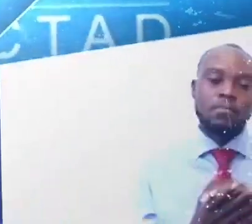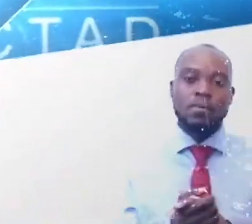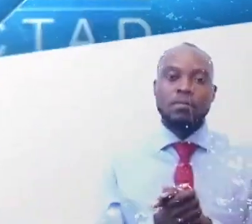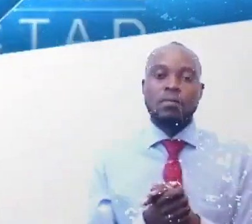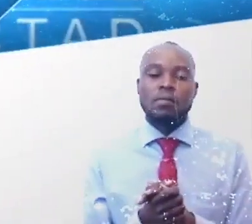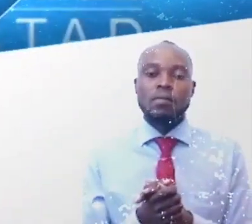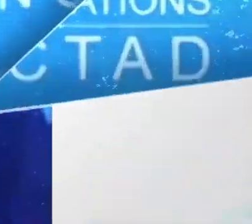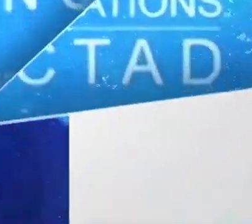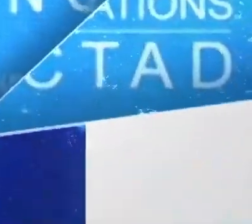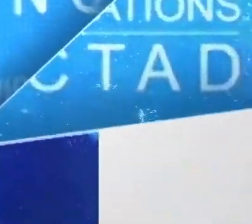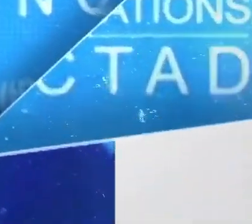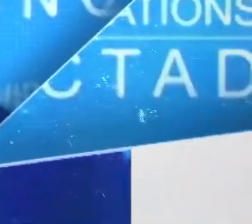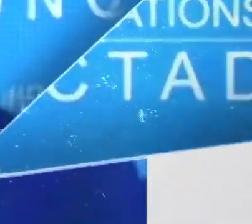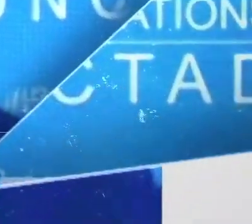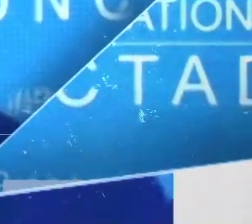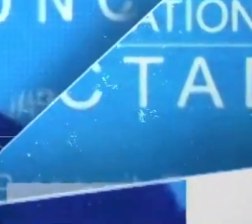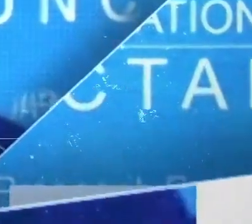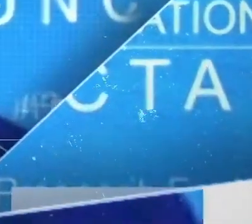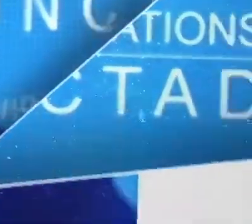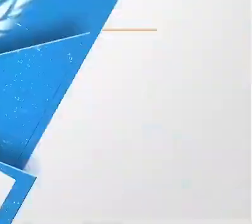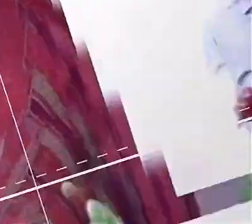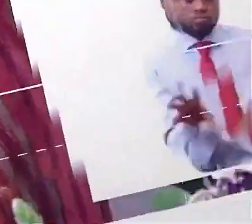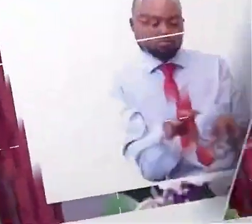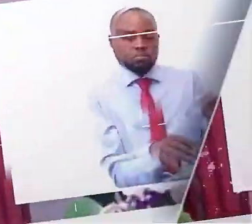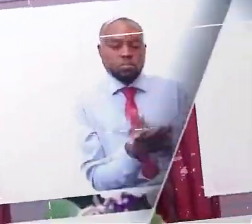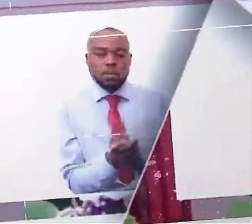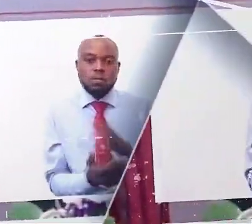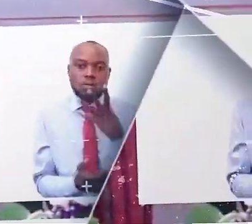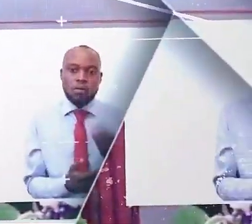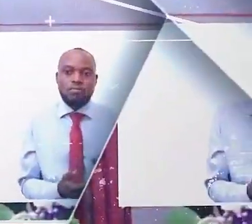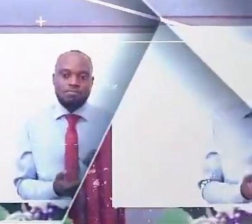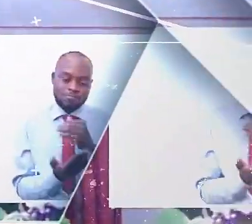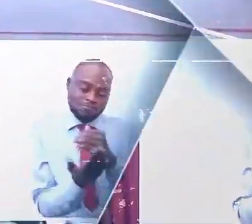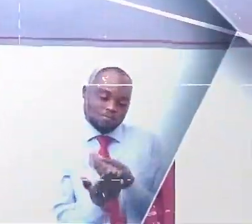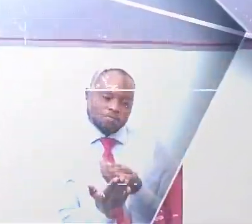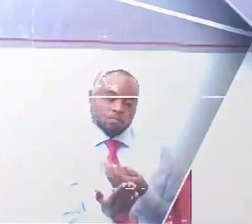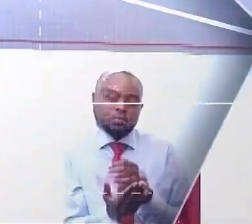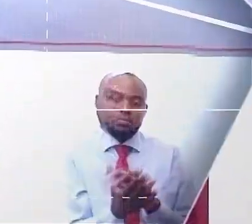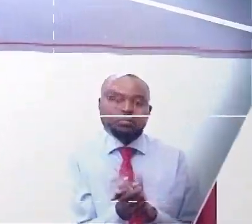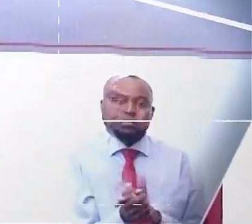We call for policies and practices that put people first.